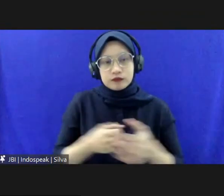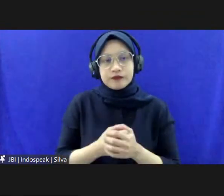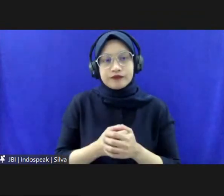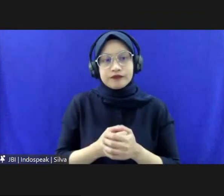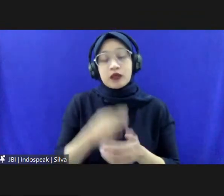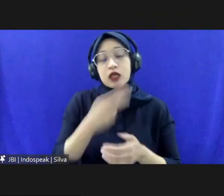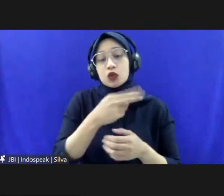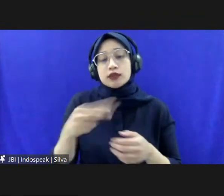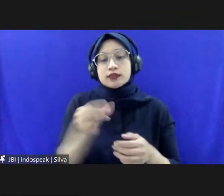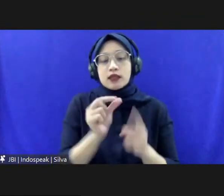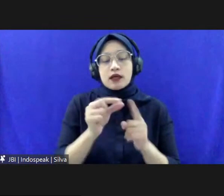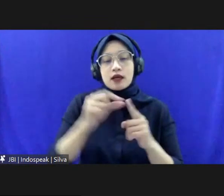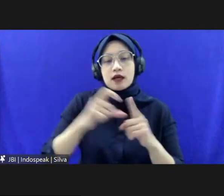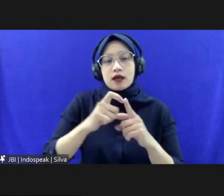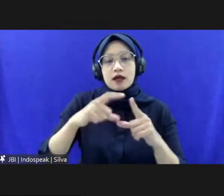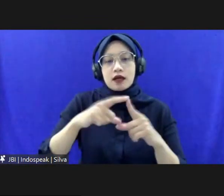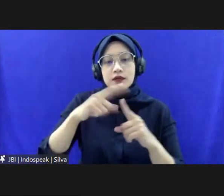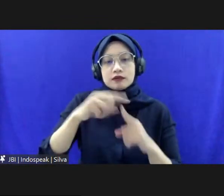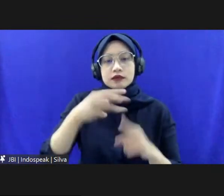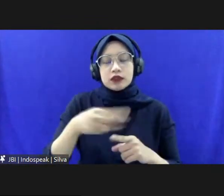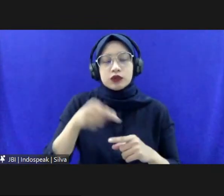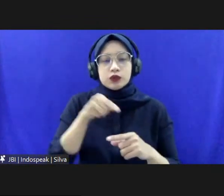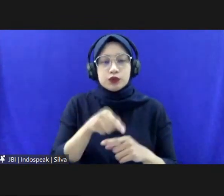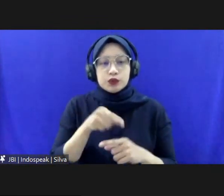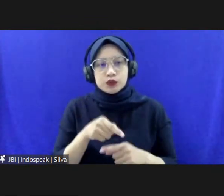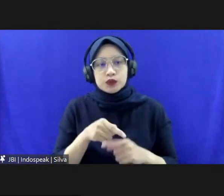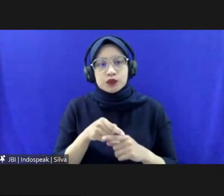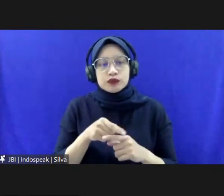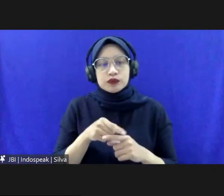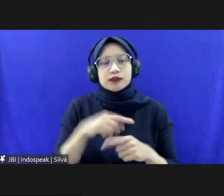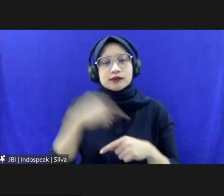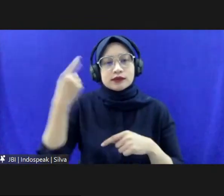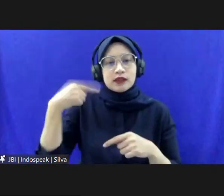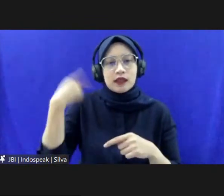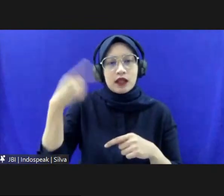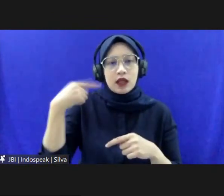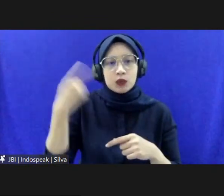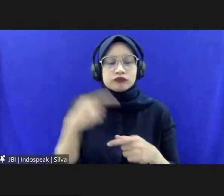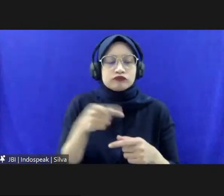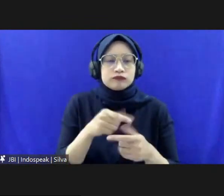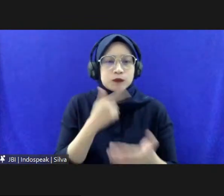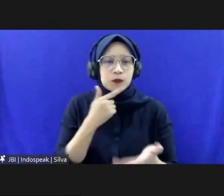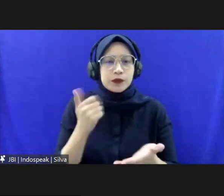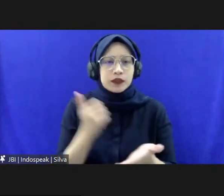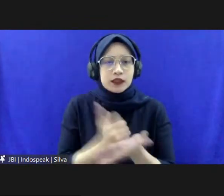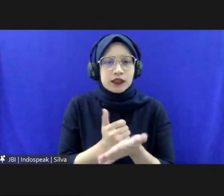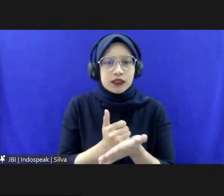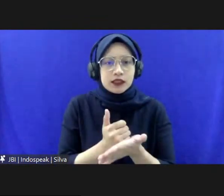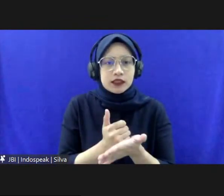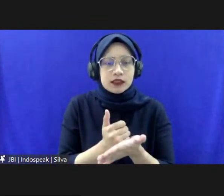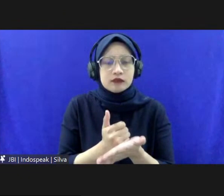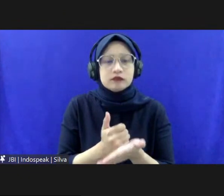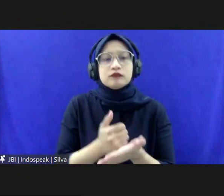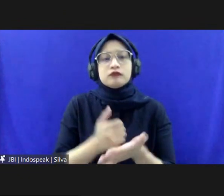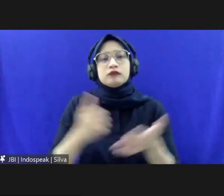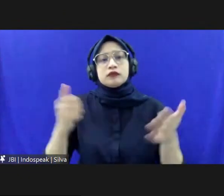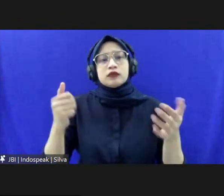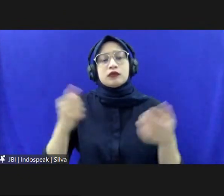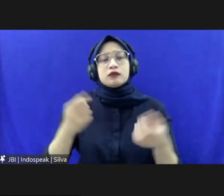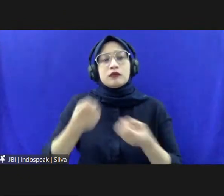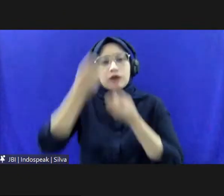been a great initiative and enlightening platform for Australians to the inform of the